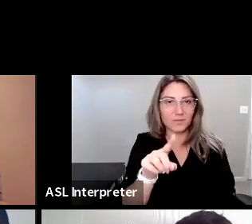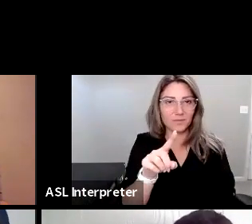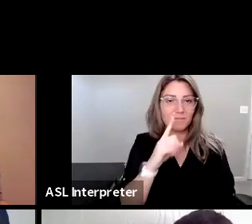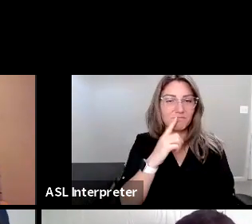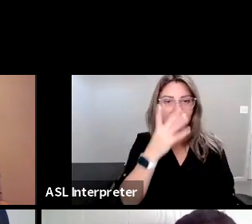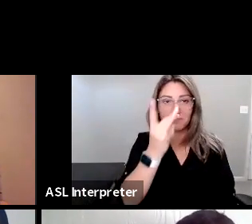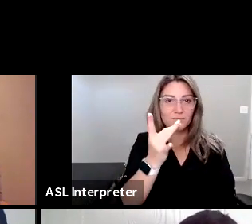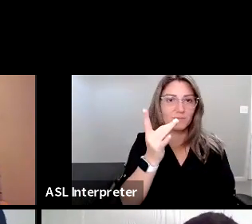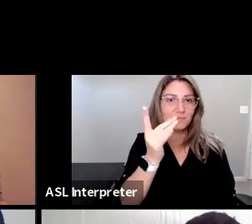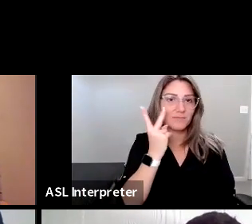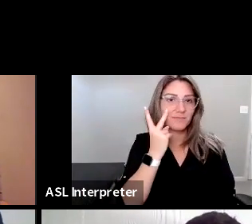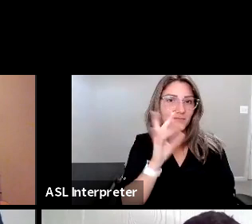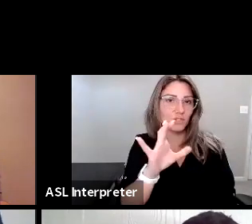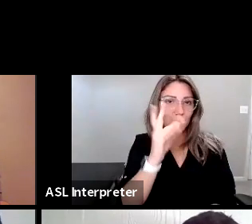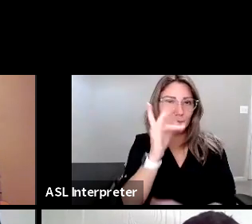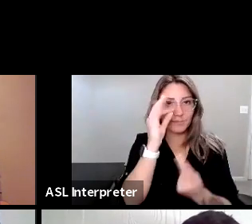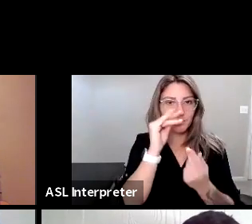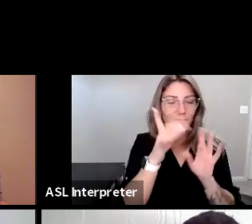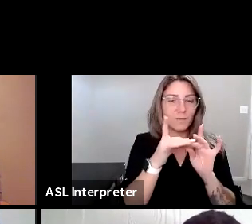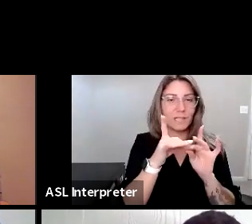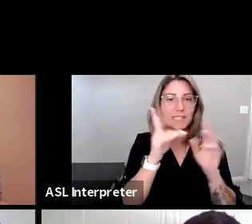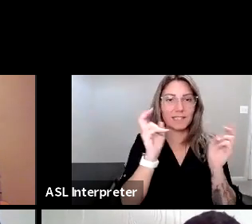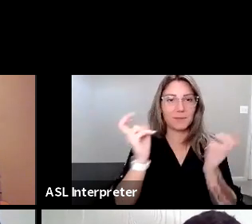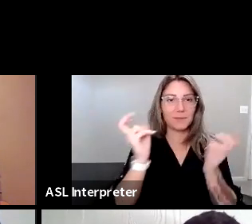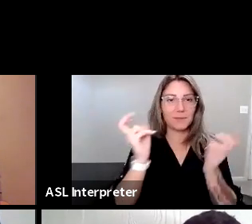thoughts on these subjects.